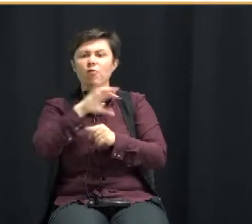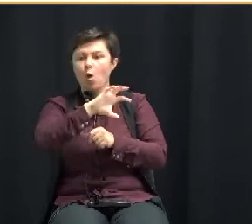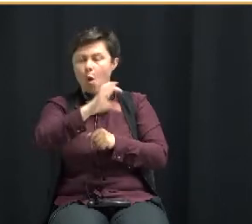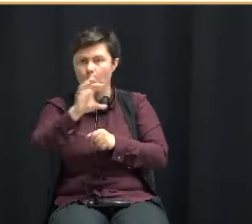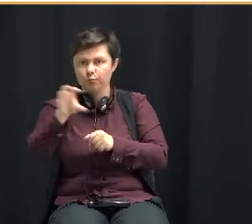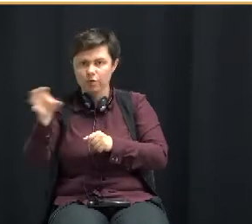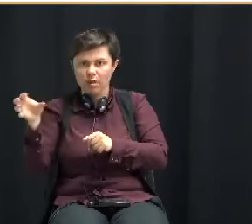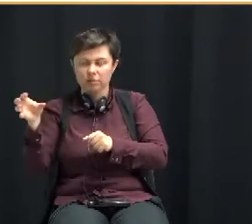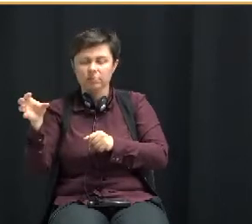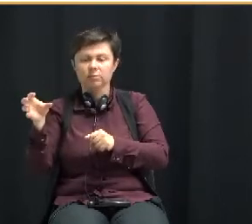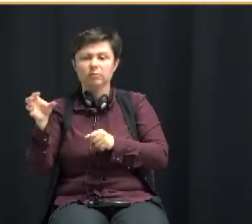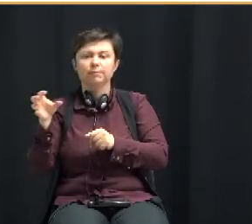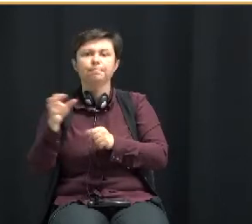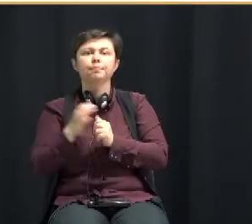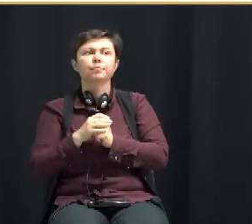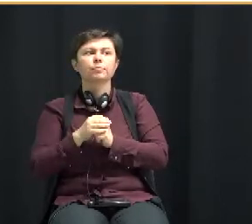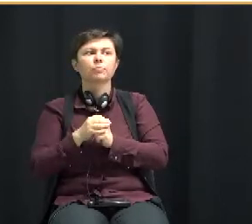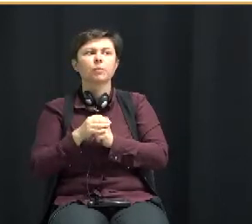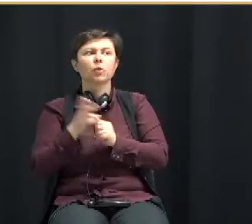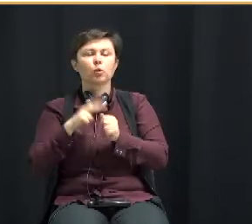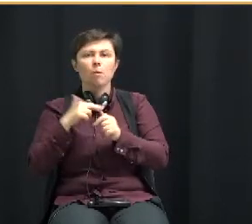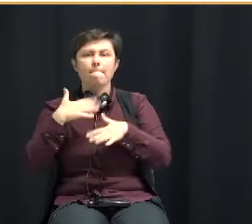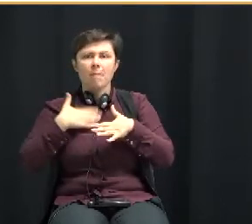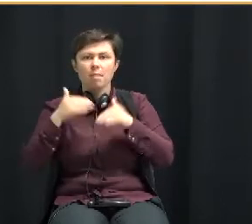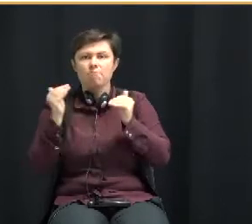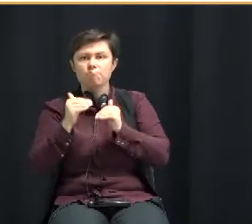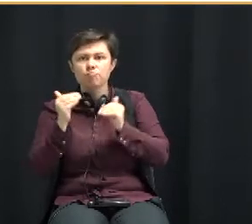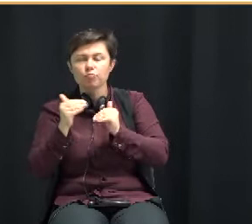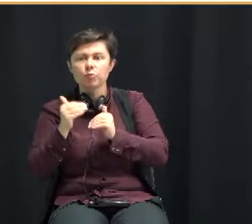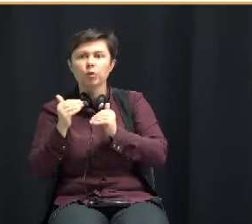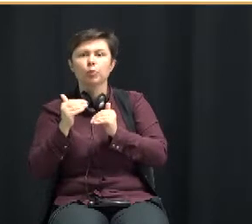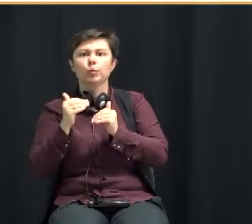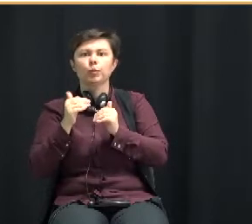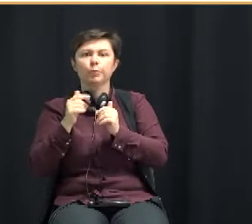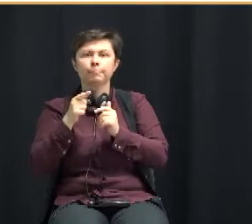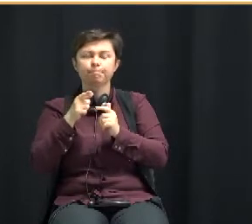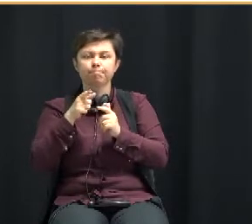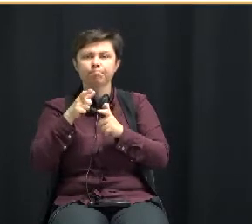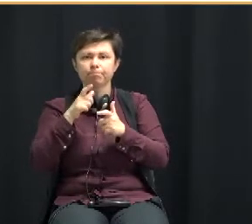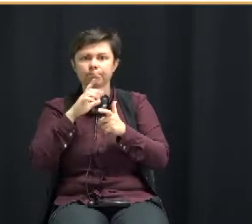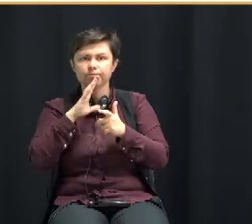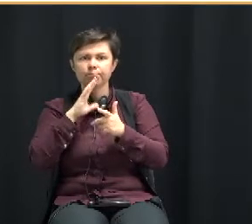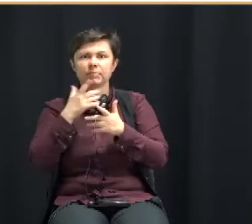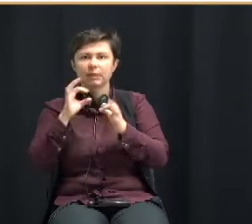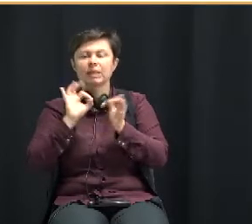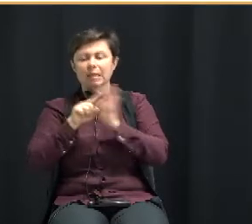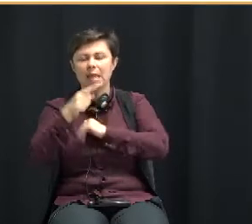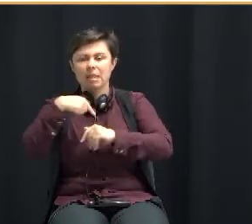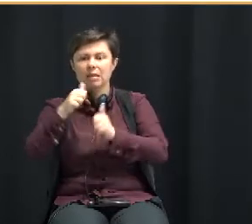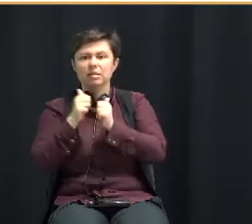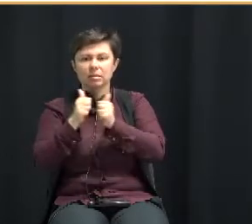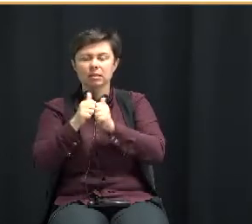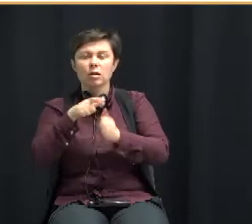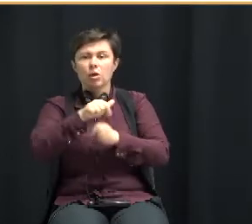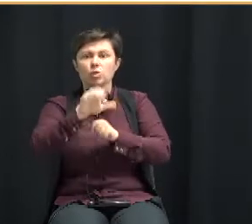in a complex ways, and it shows different areas in which we should do something and in which